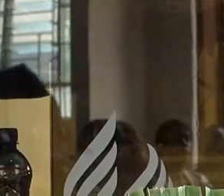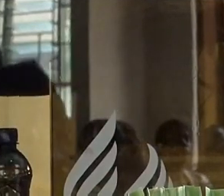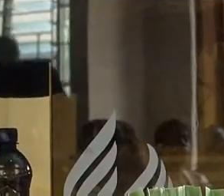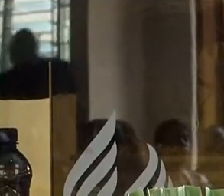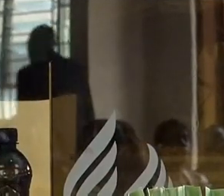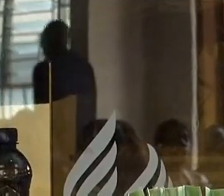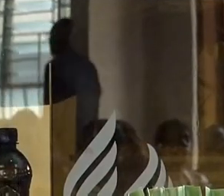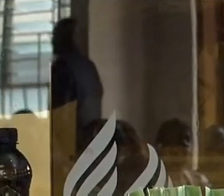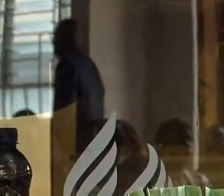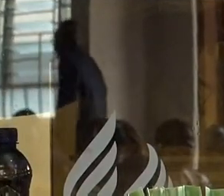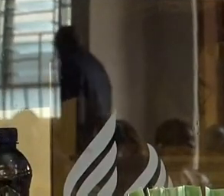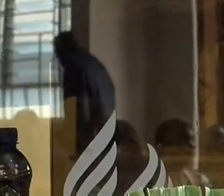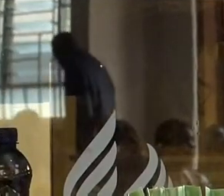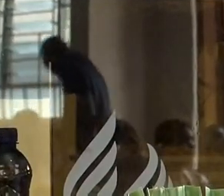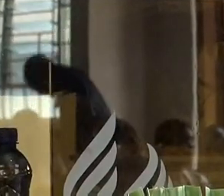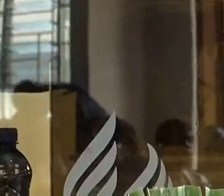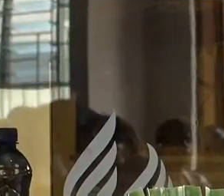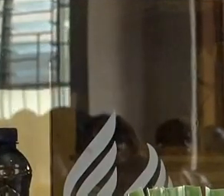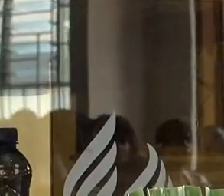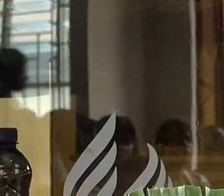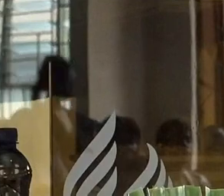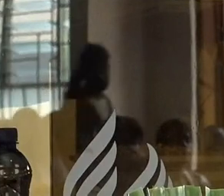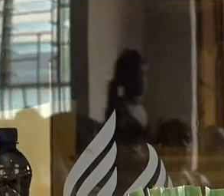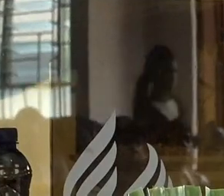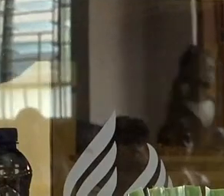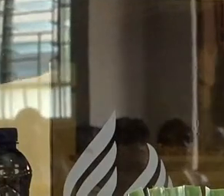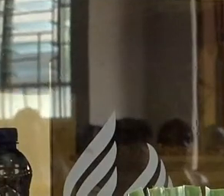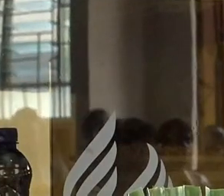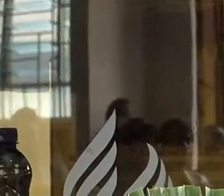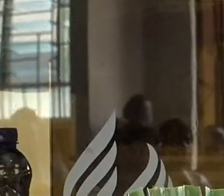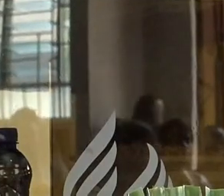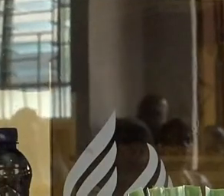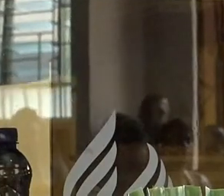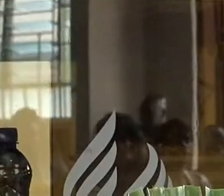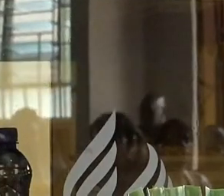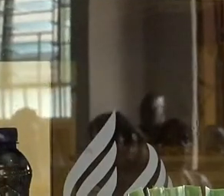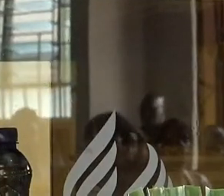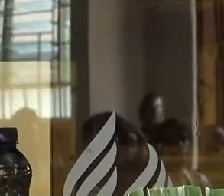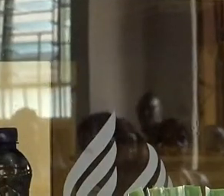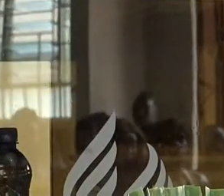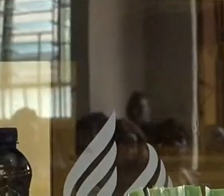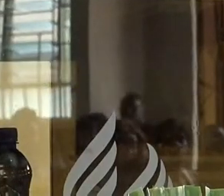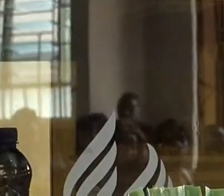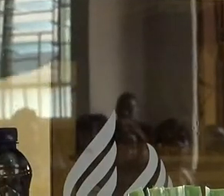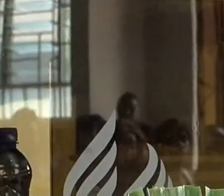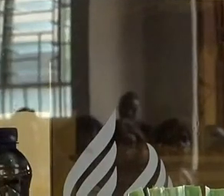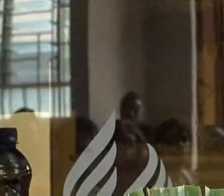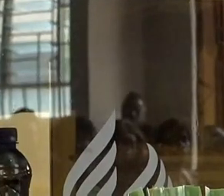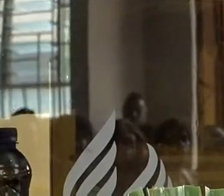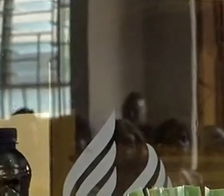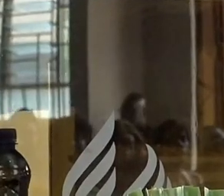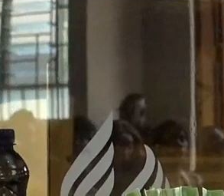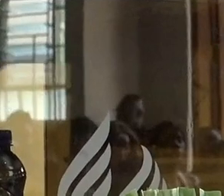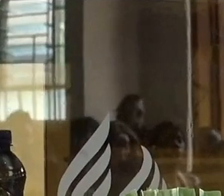It's amazing. And I'm happy to be back to my friends. Can see those that were older